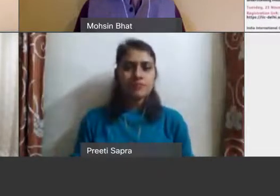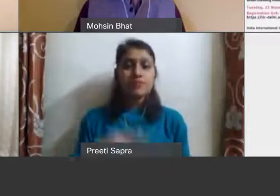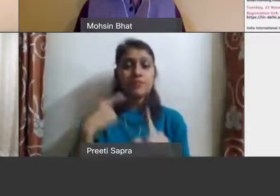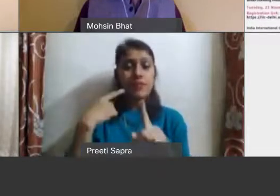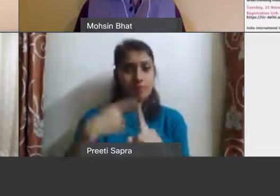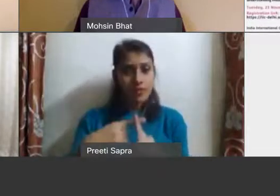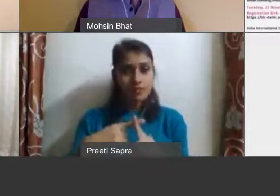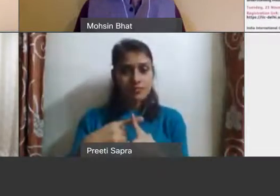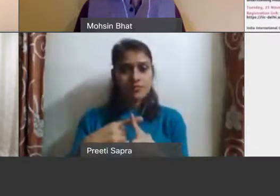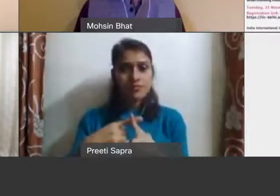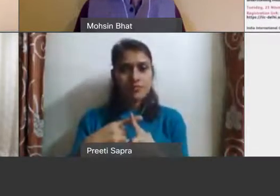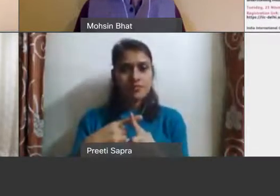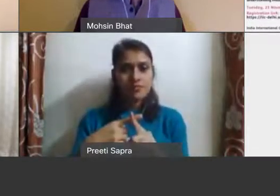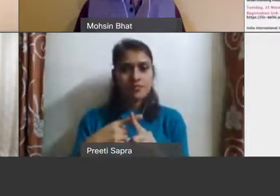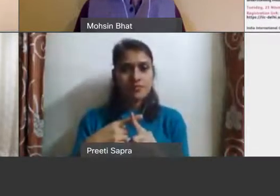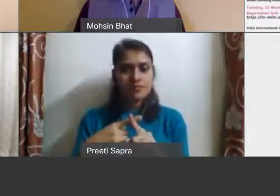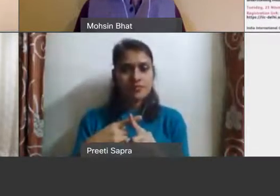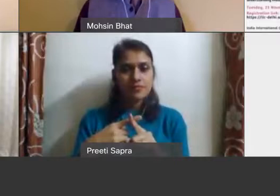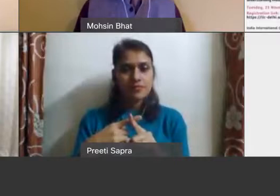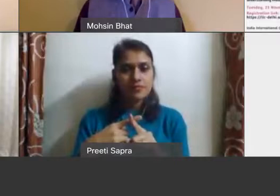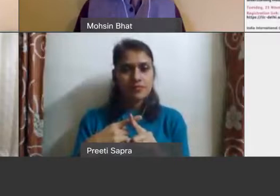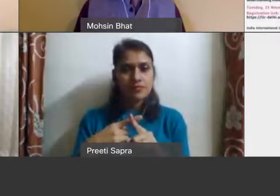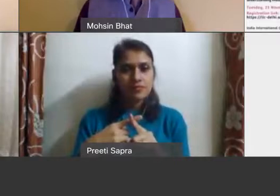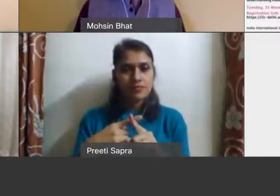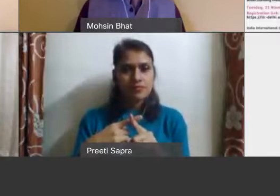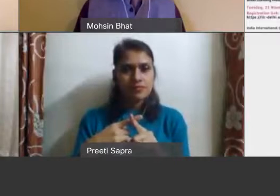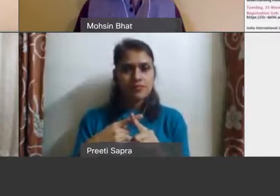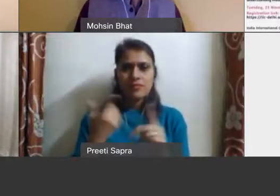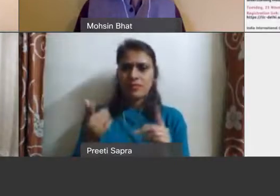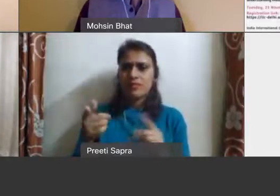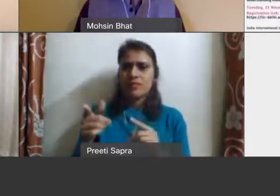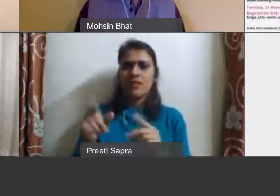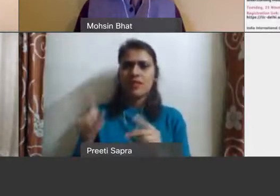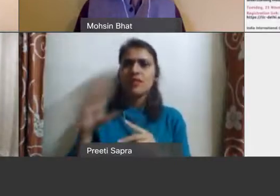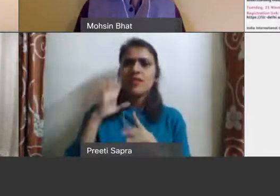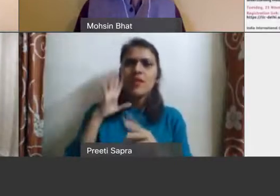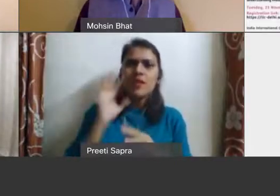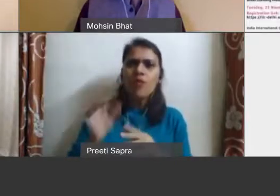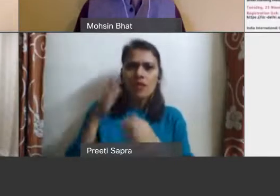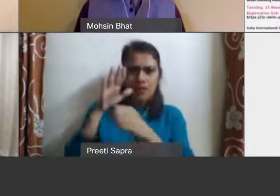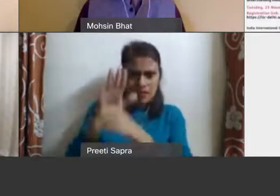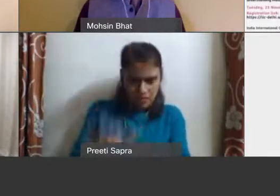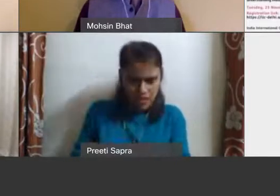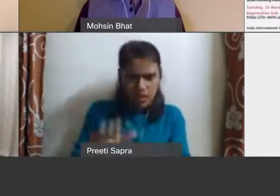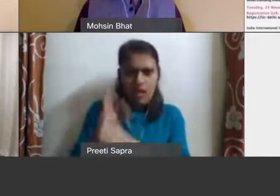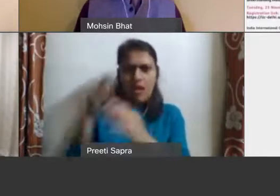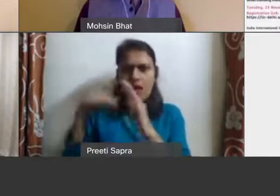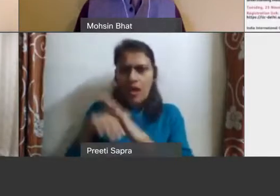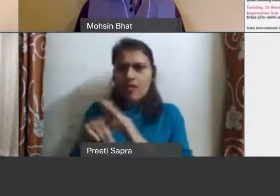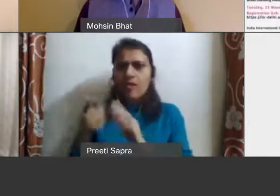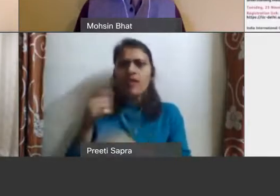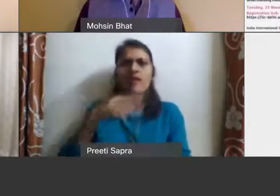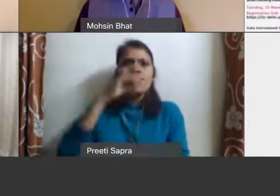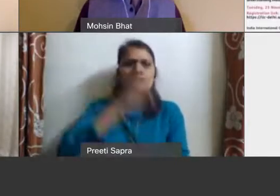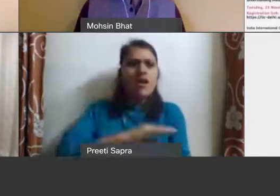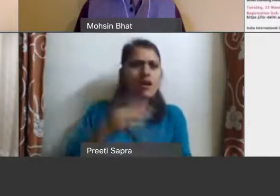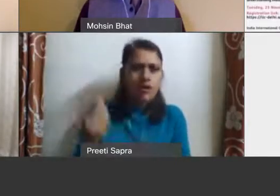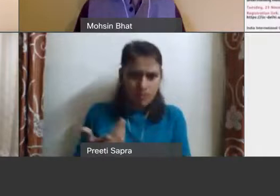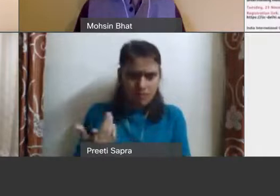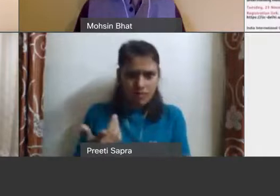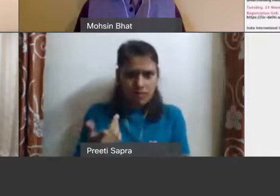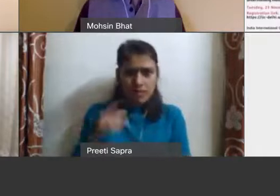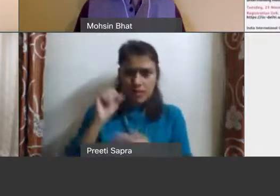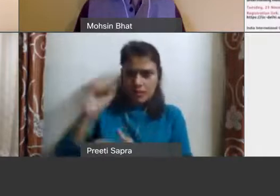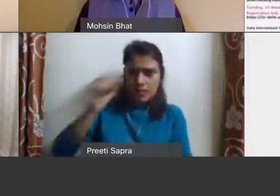as significant is the question of what is the subject matter on which the discrimination is taking place, or what is the benefit, the resource, or the